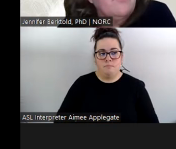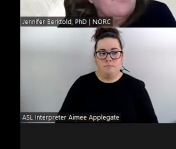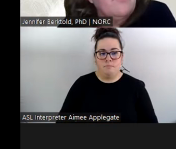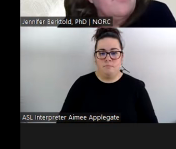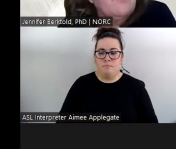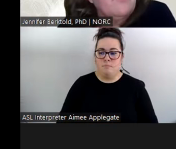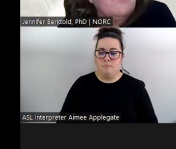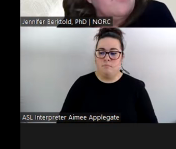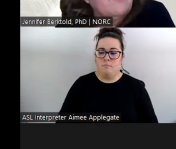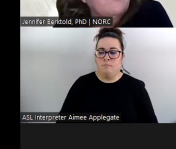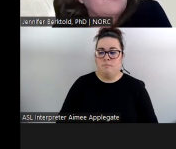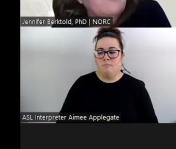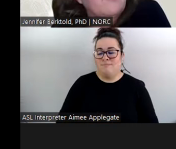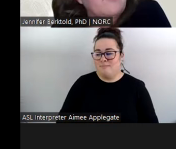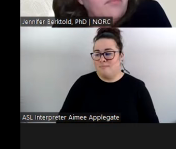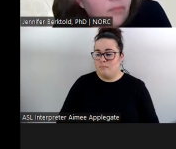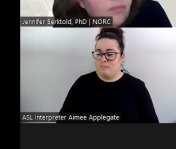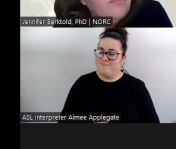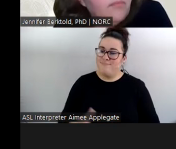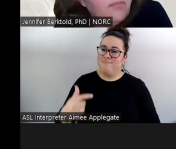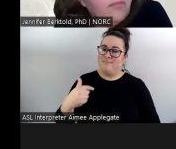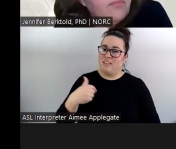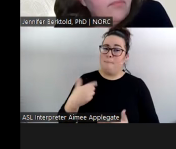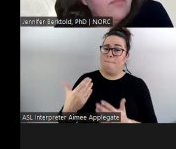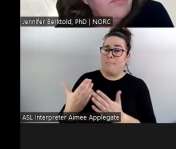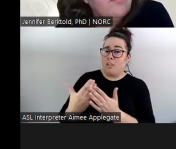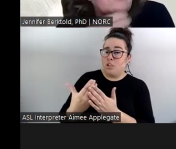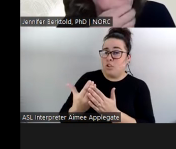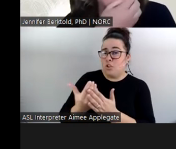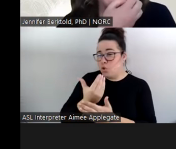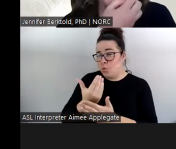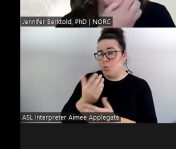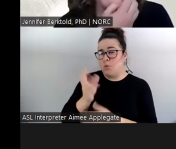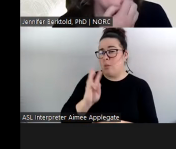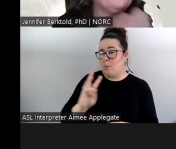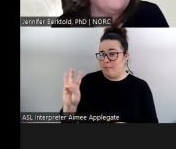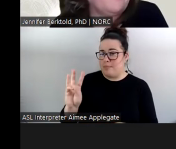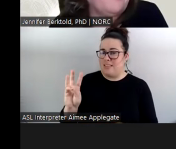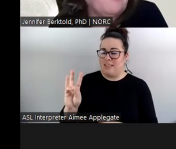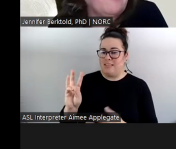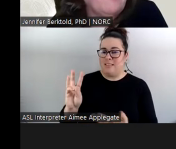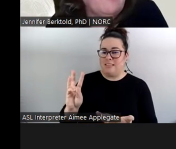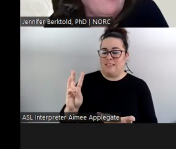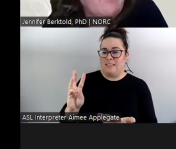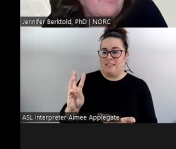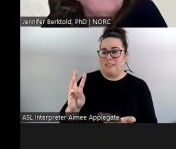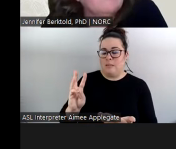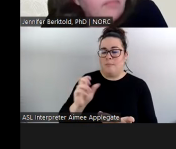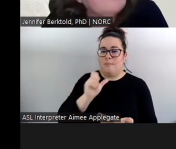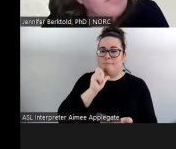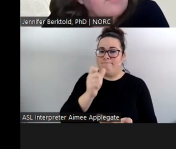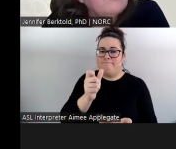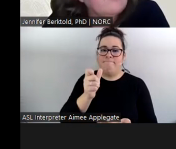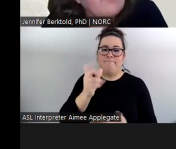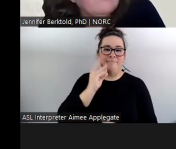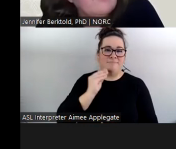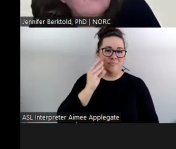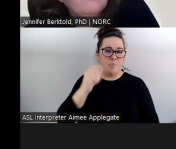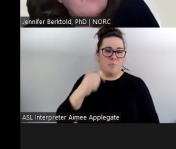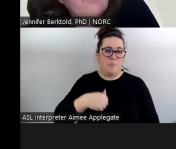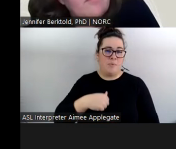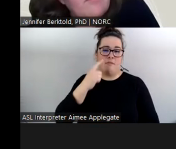I'm relatively new to this network, so I don't have experience with needing to have submitted an